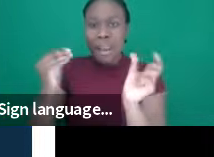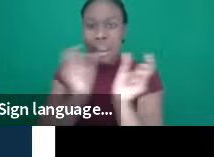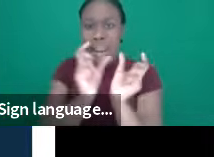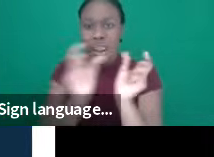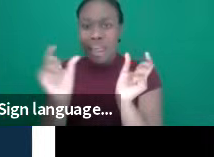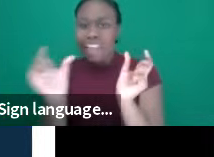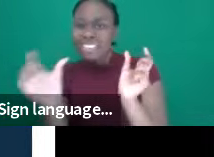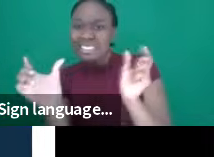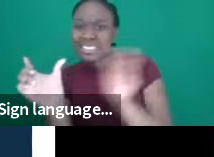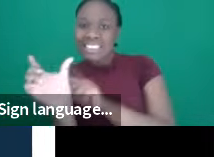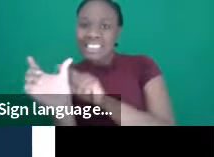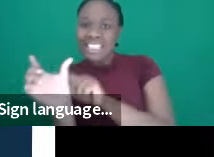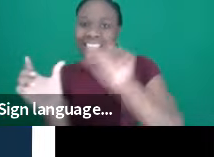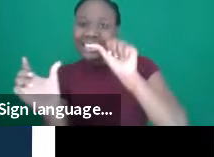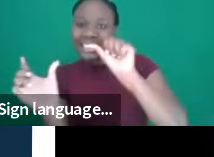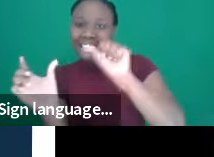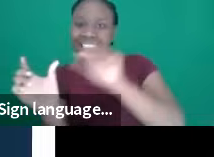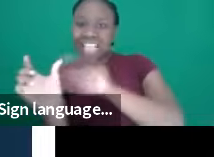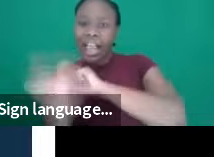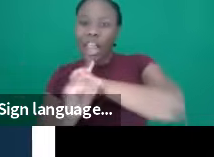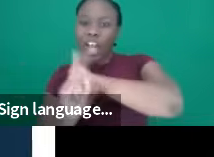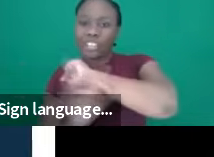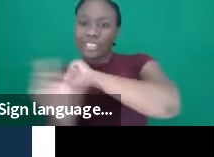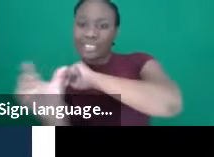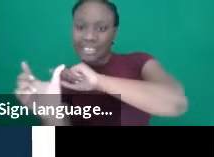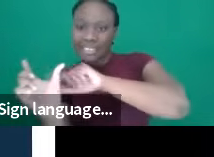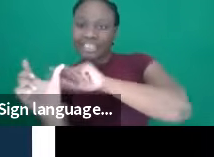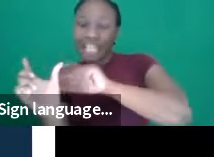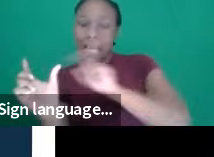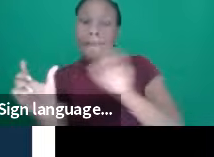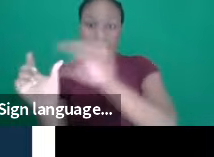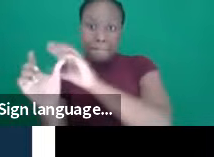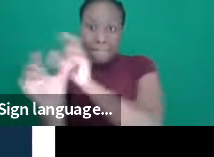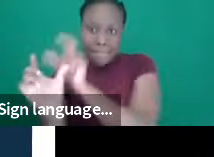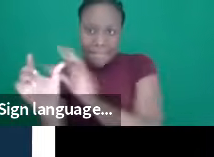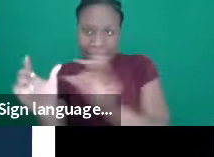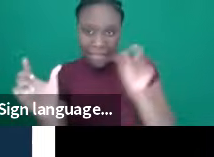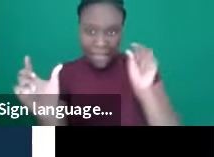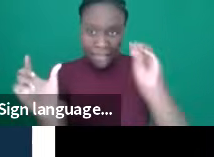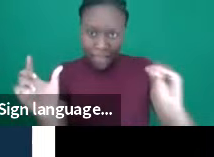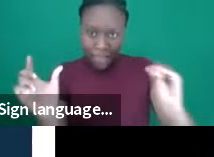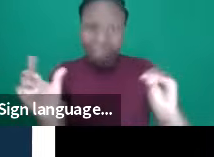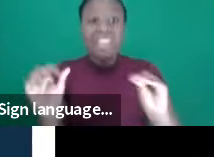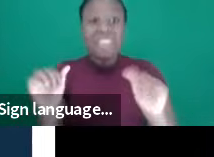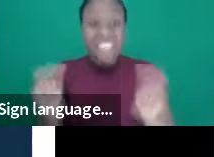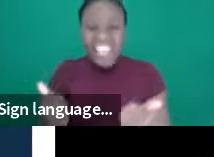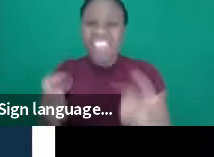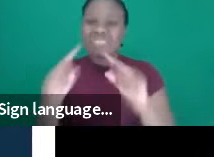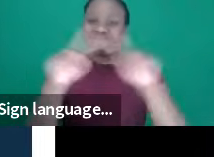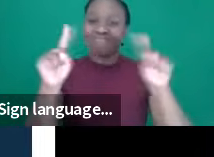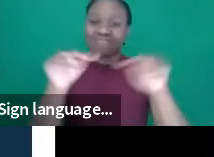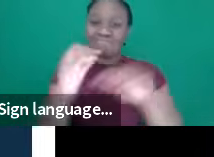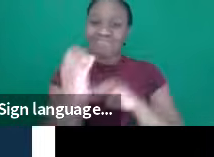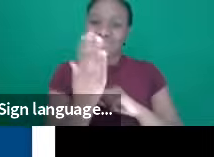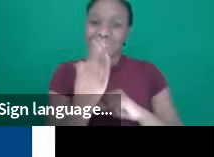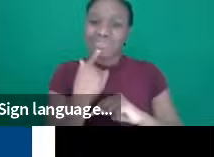The following message will appear. Congratulations, you're now successfully registered for e-filing.